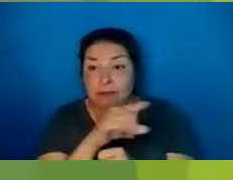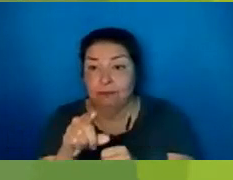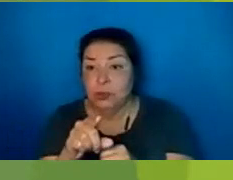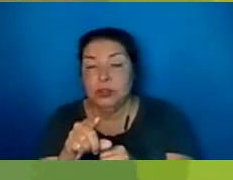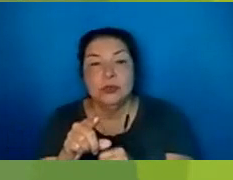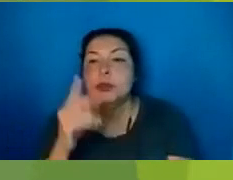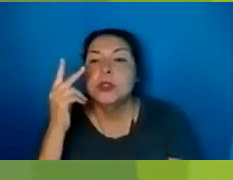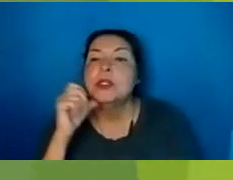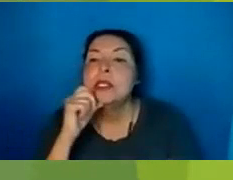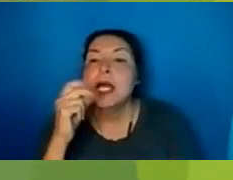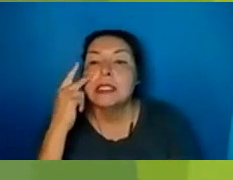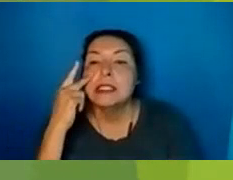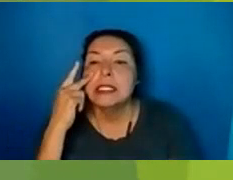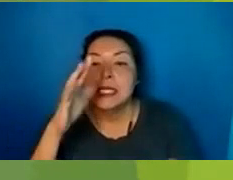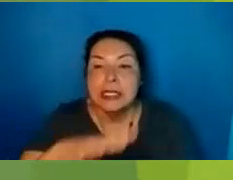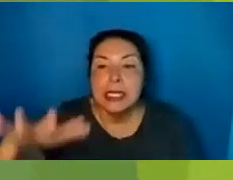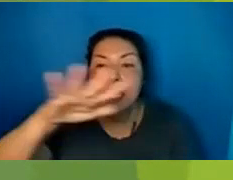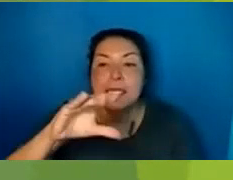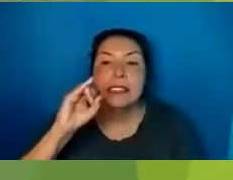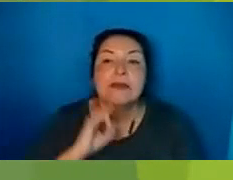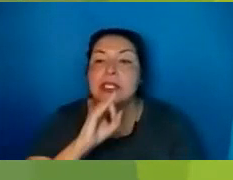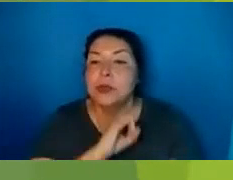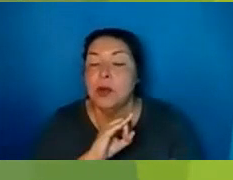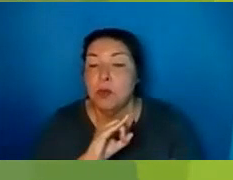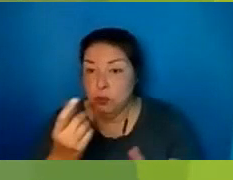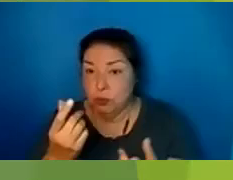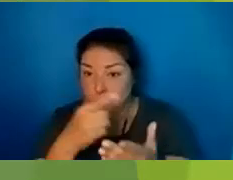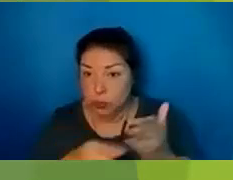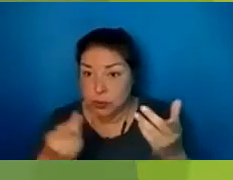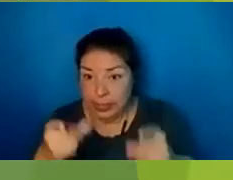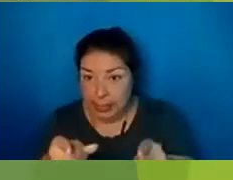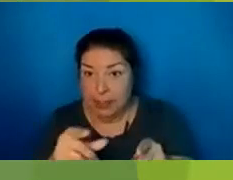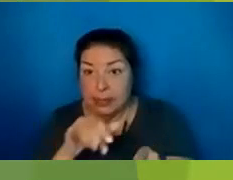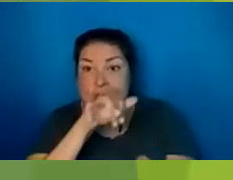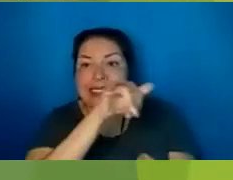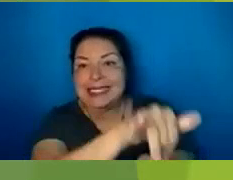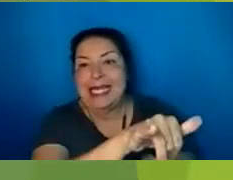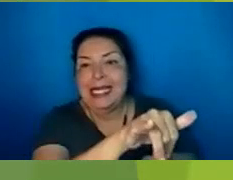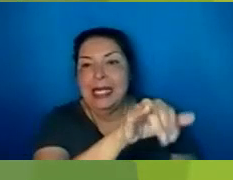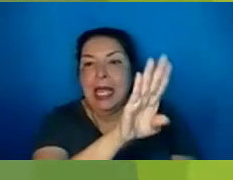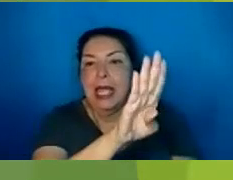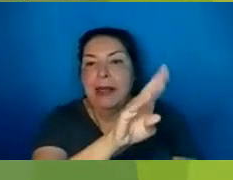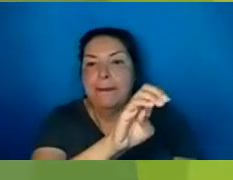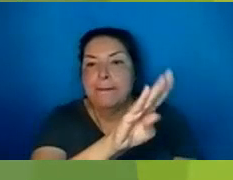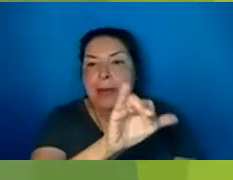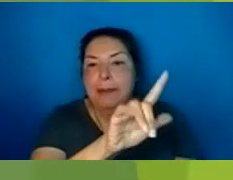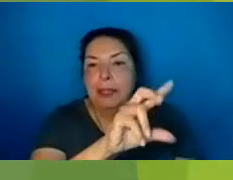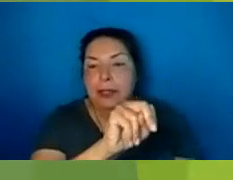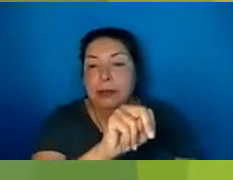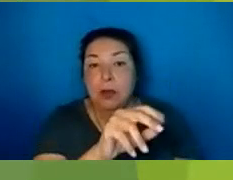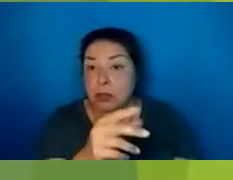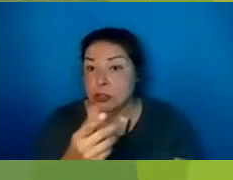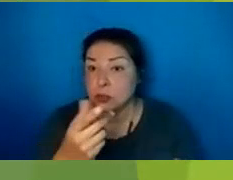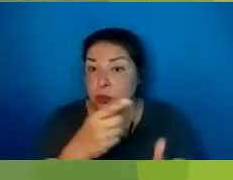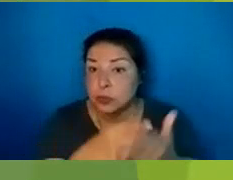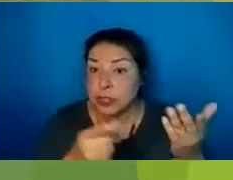land of Israel again. They will remain in Babylon. Either they will die there or they